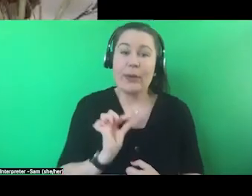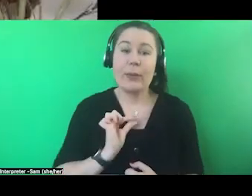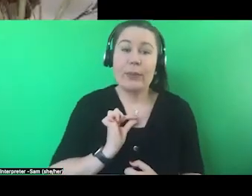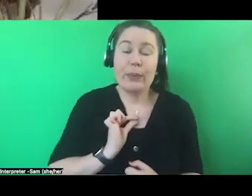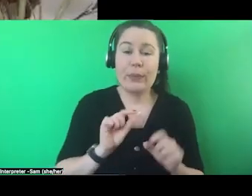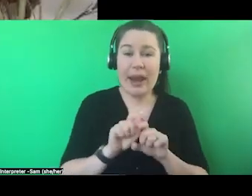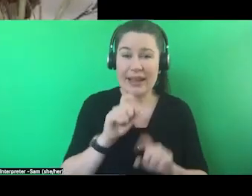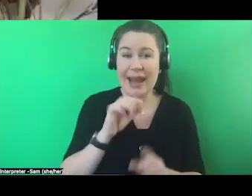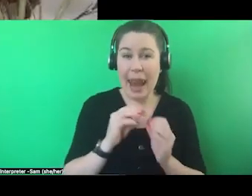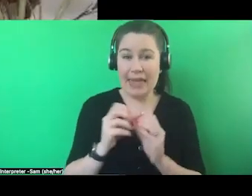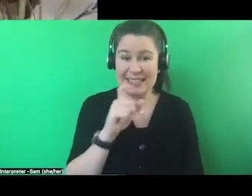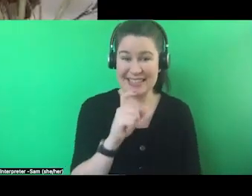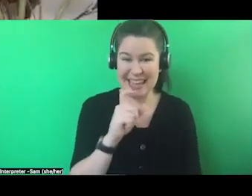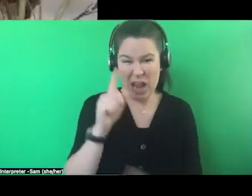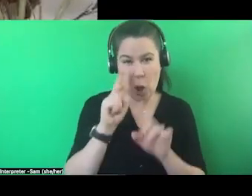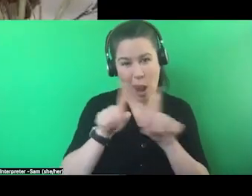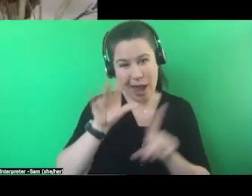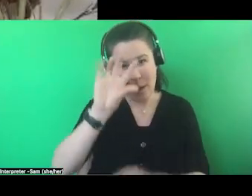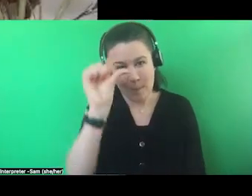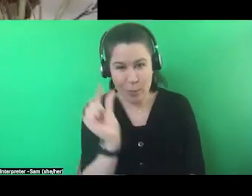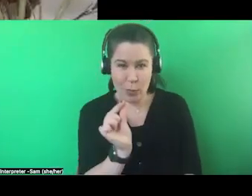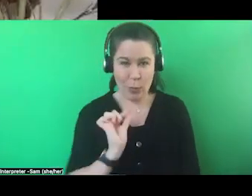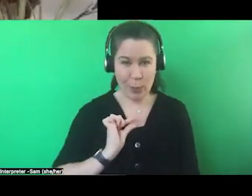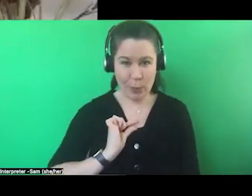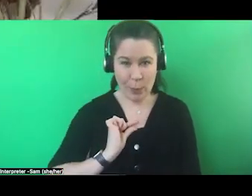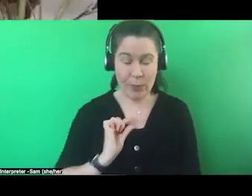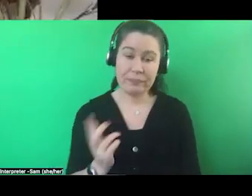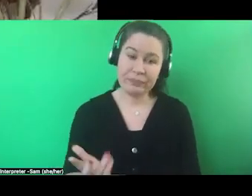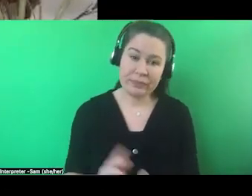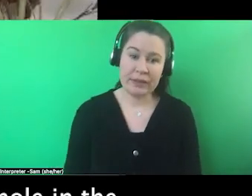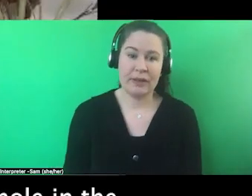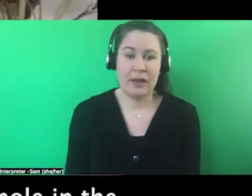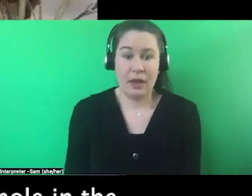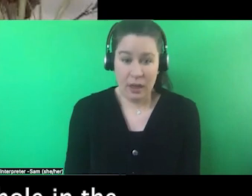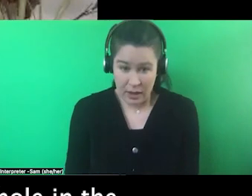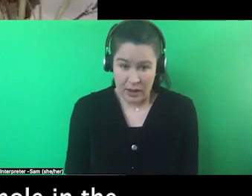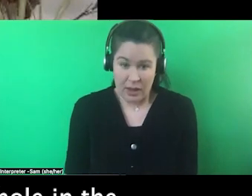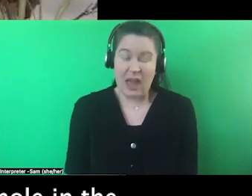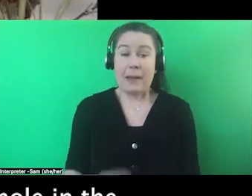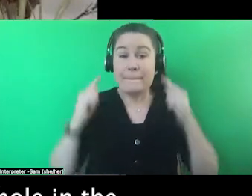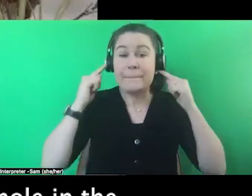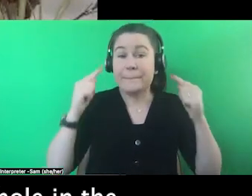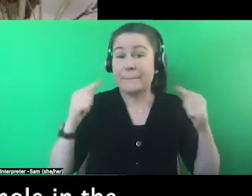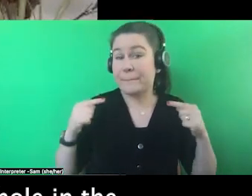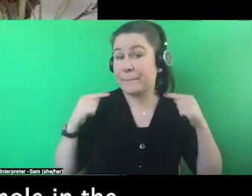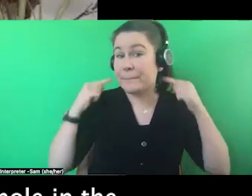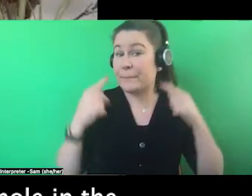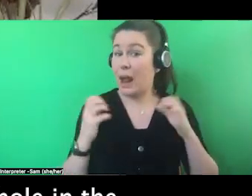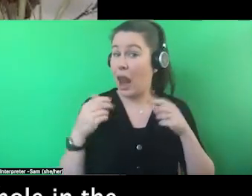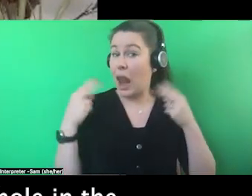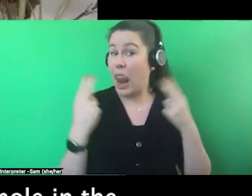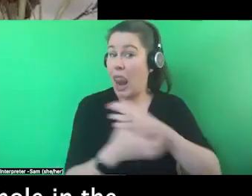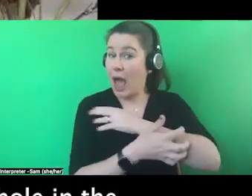moon, and big light brown circular earrings I'm wearing with a cut